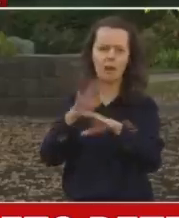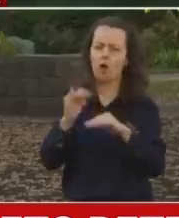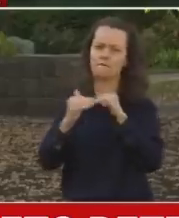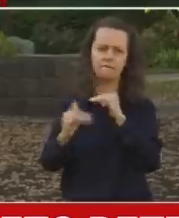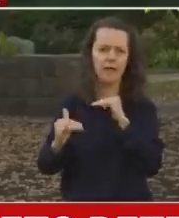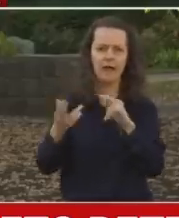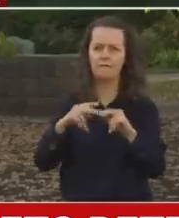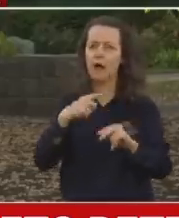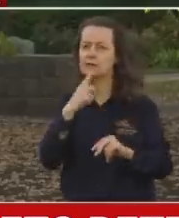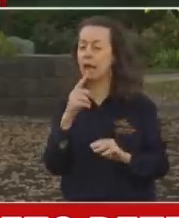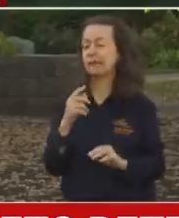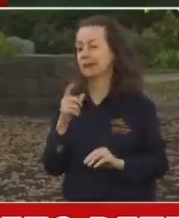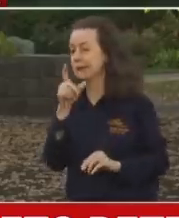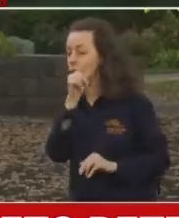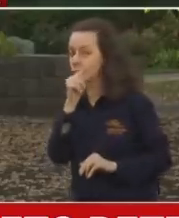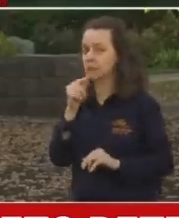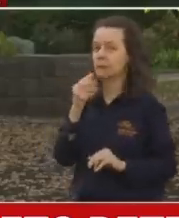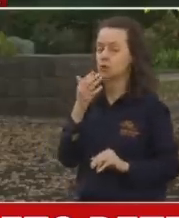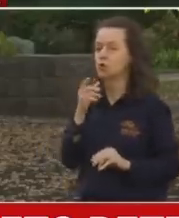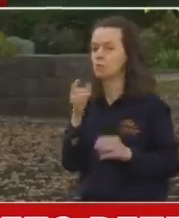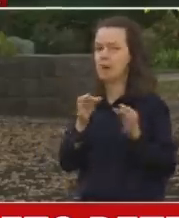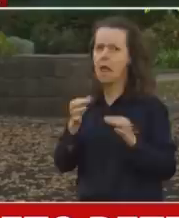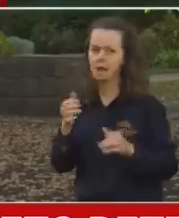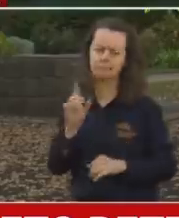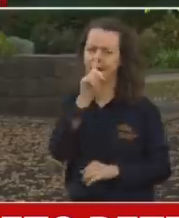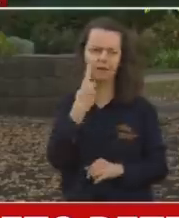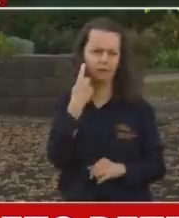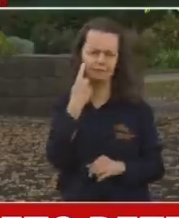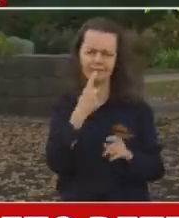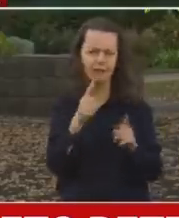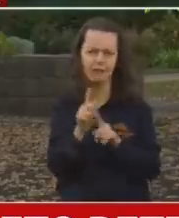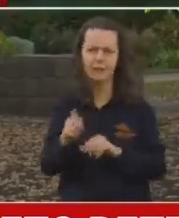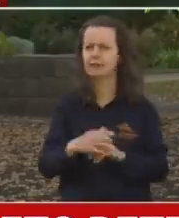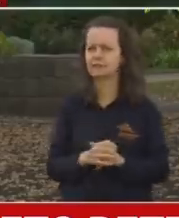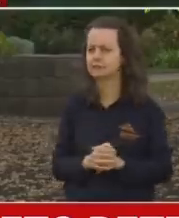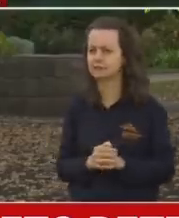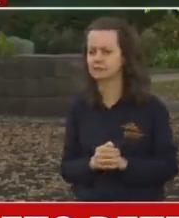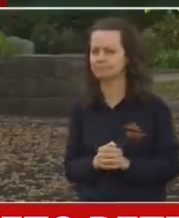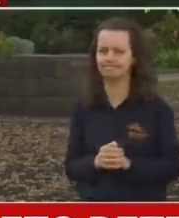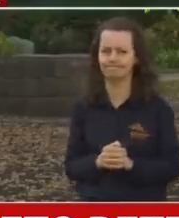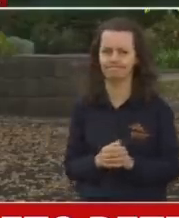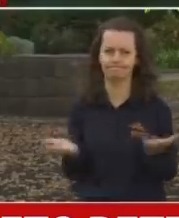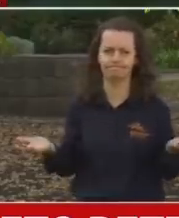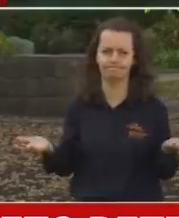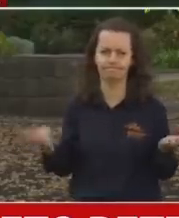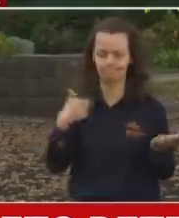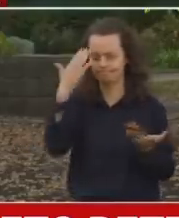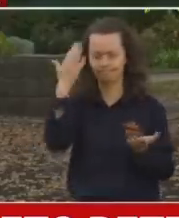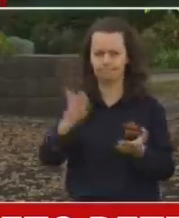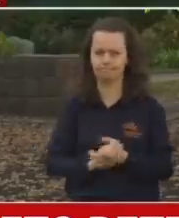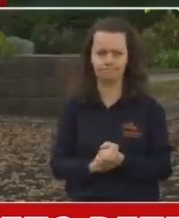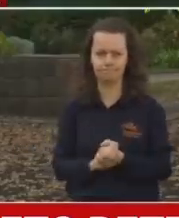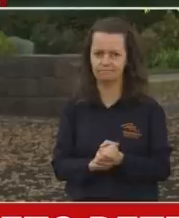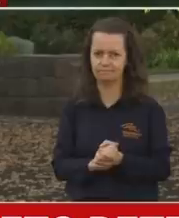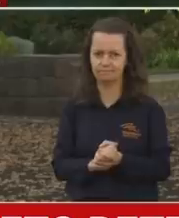in the coming days. We're running neck and neck with this outbreak right now. We've got a lot of exposure sites. We've